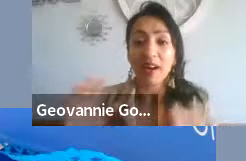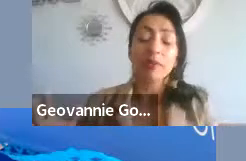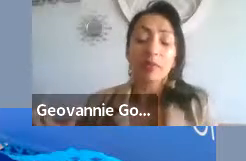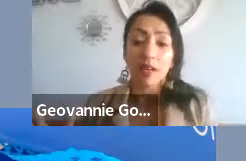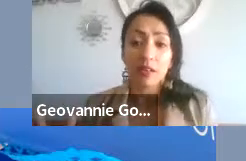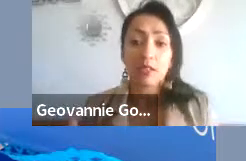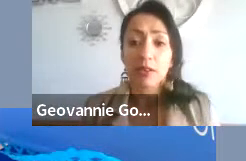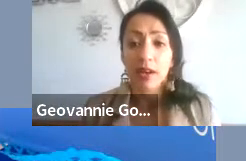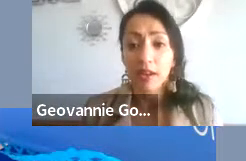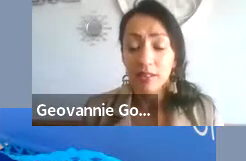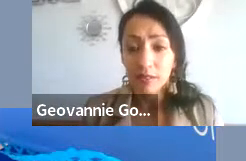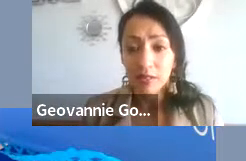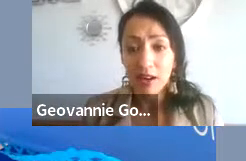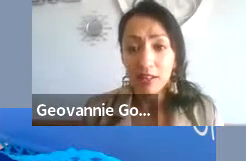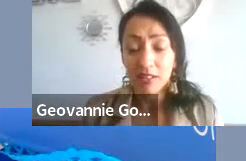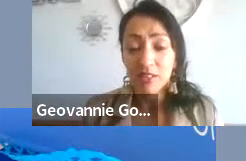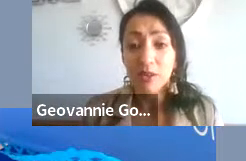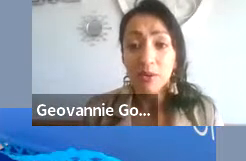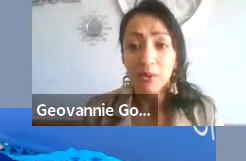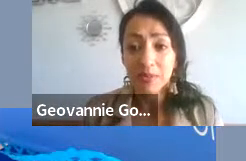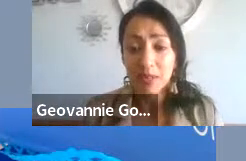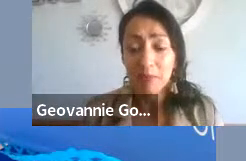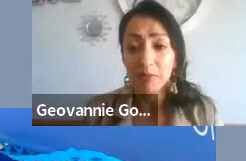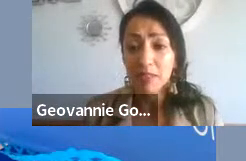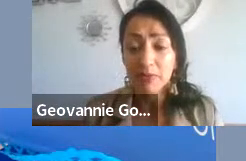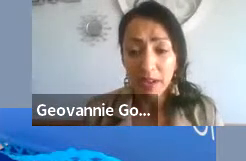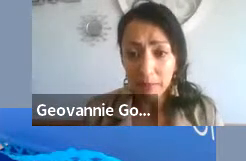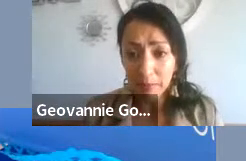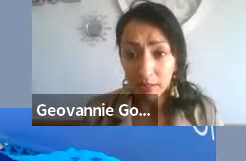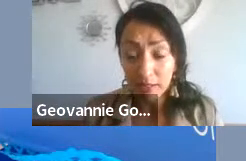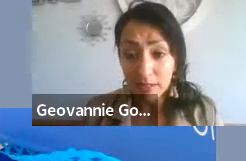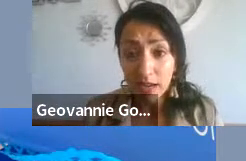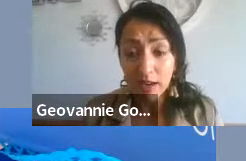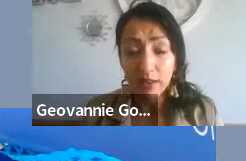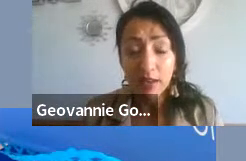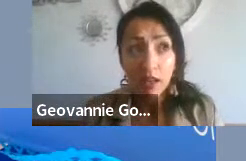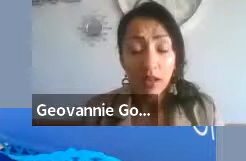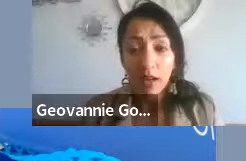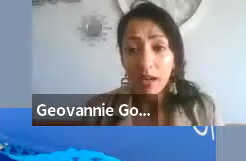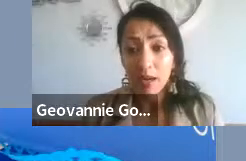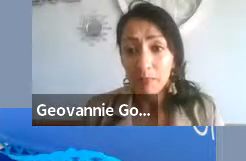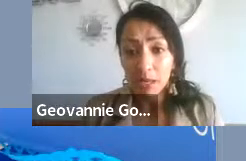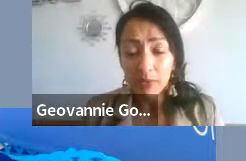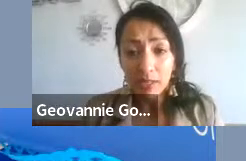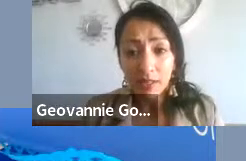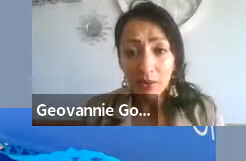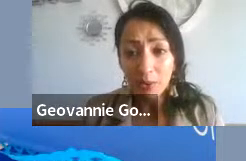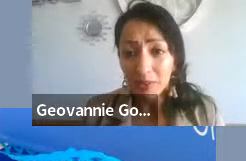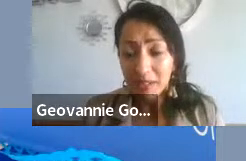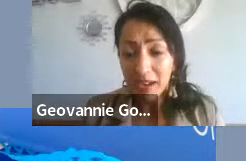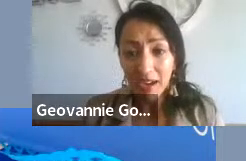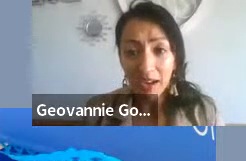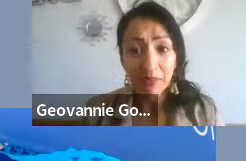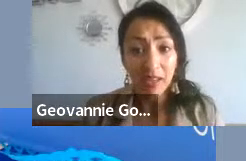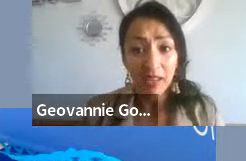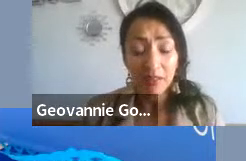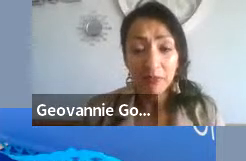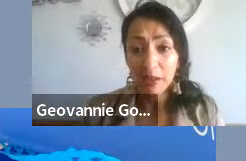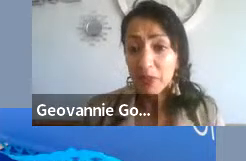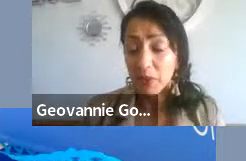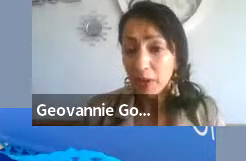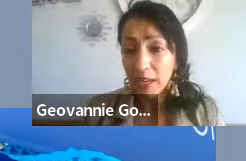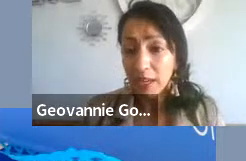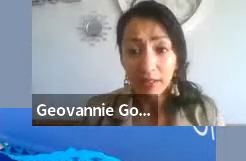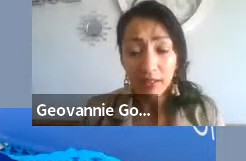when you're out there trying to talk to some of these families that maybe only have